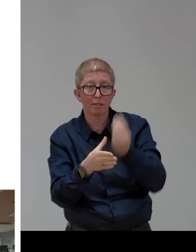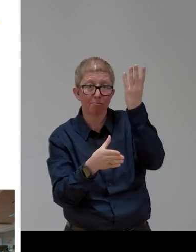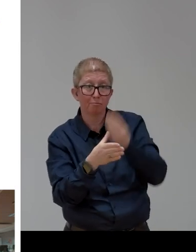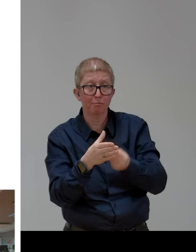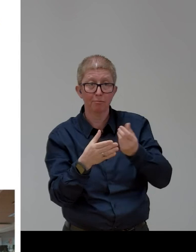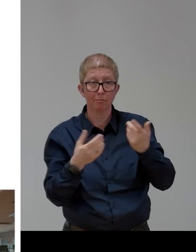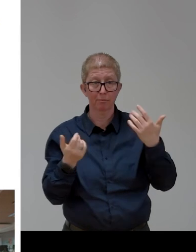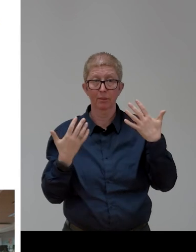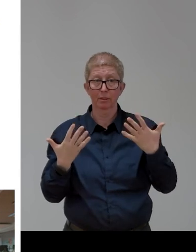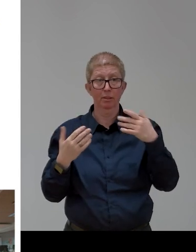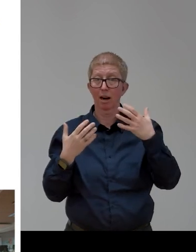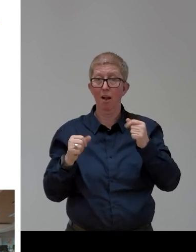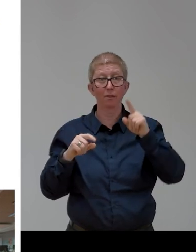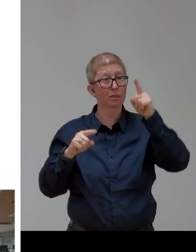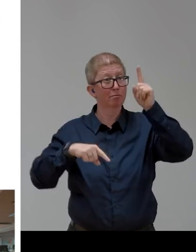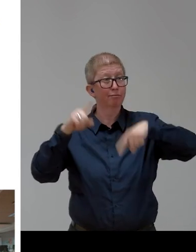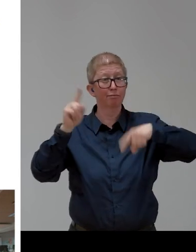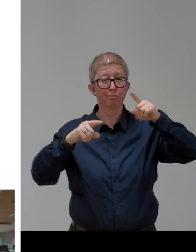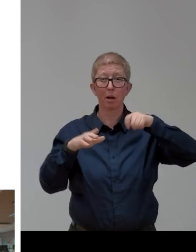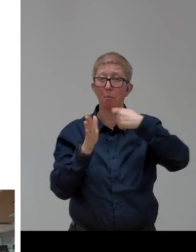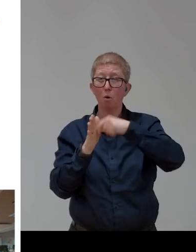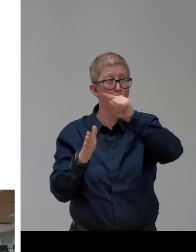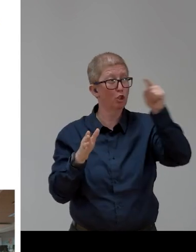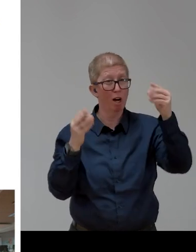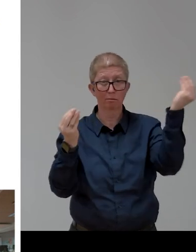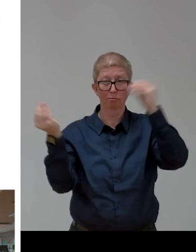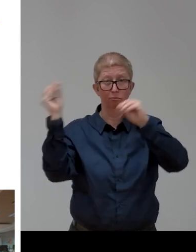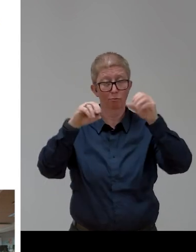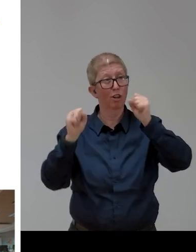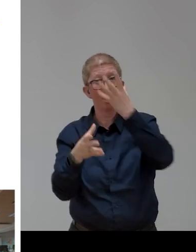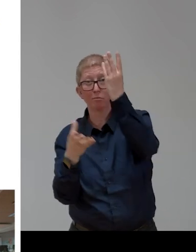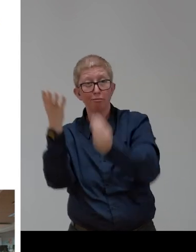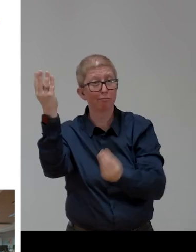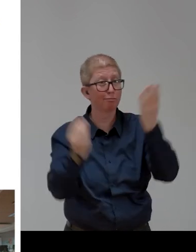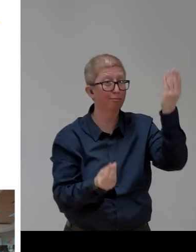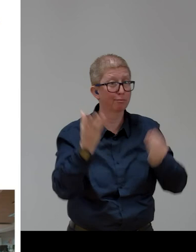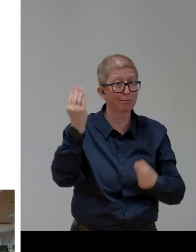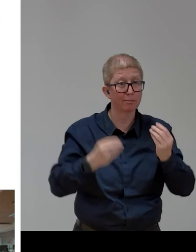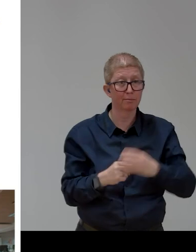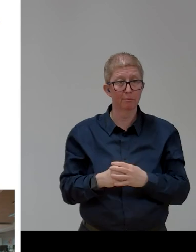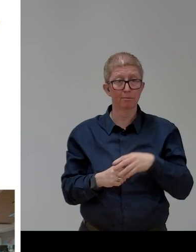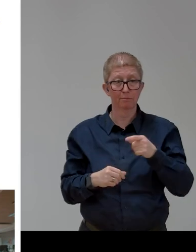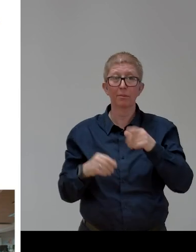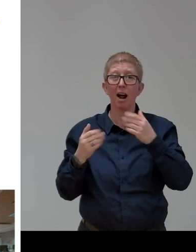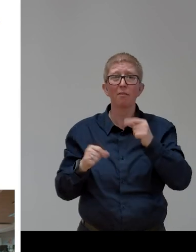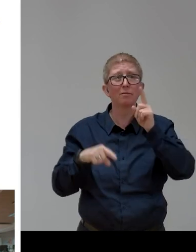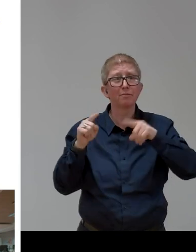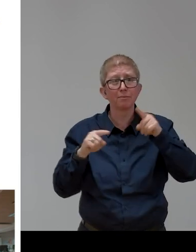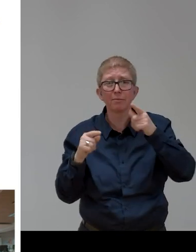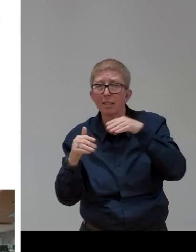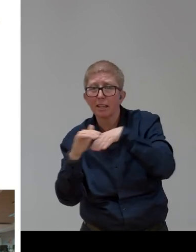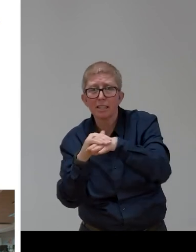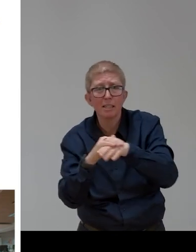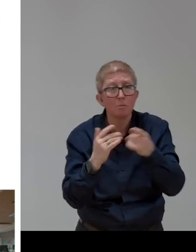internationally. Each year, around 30 job assessments are carried out, from which new ideas for super products